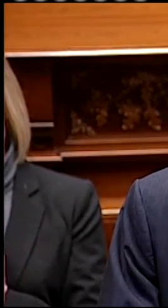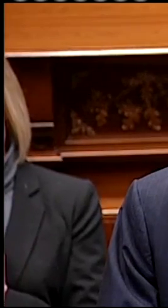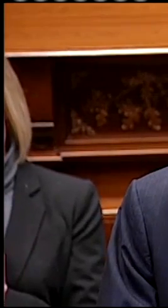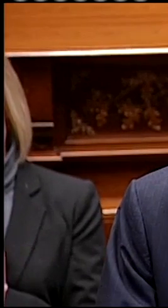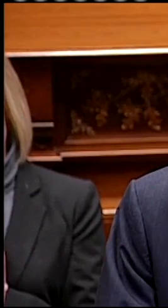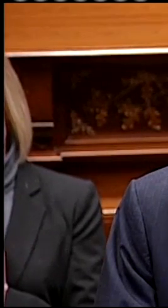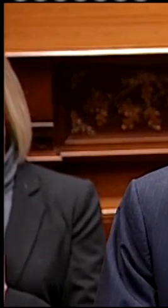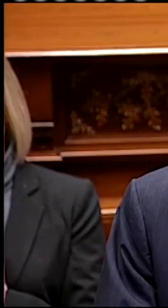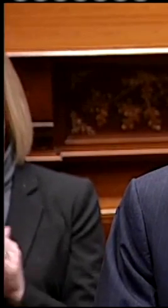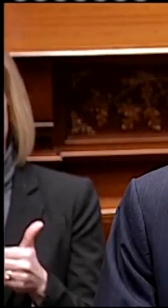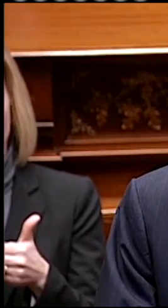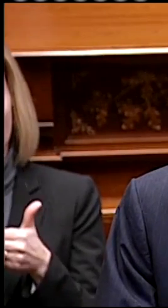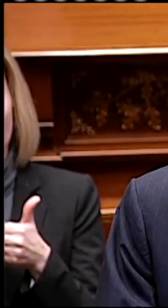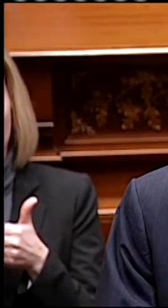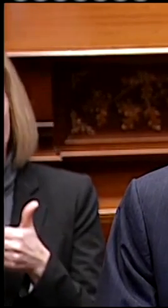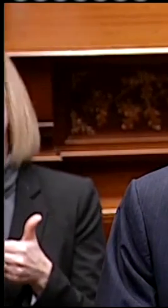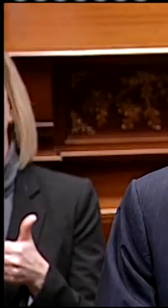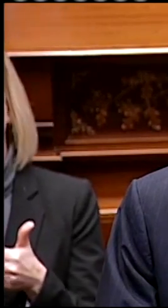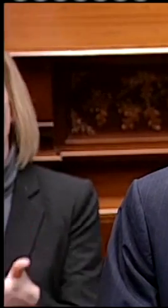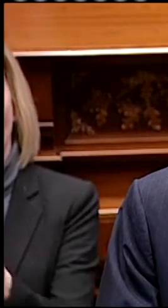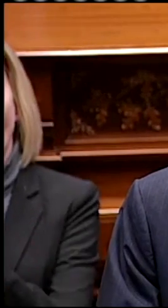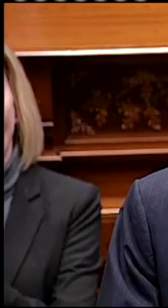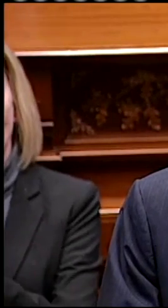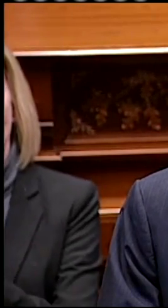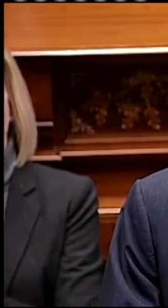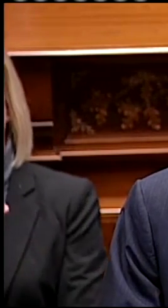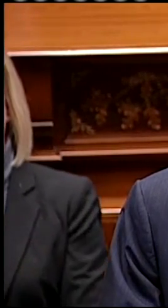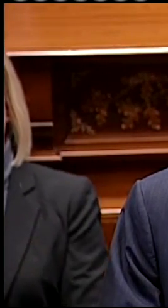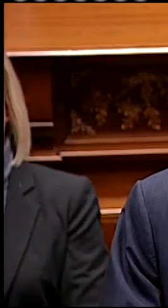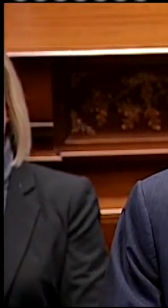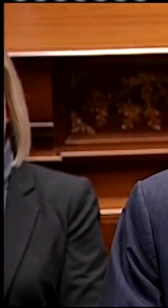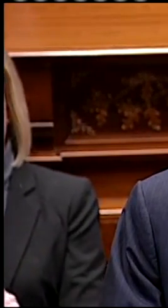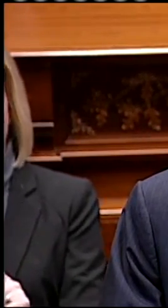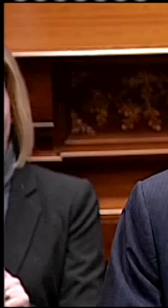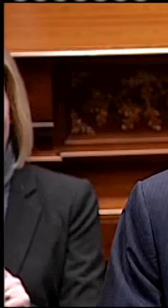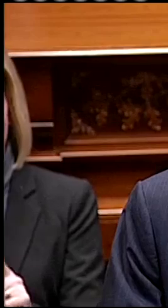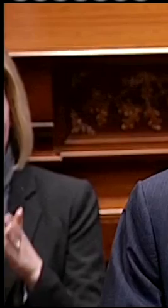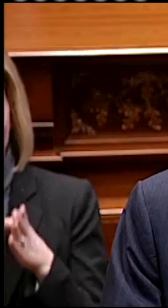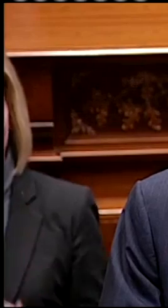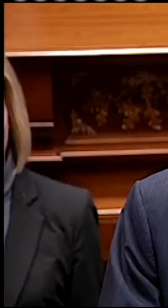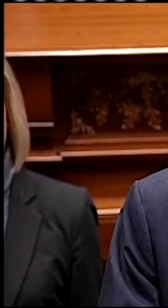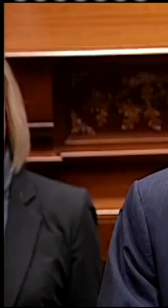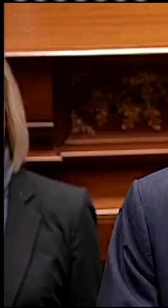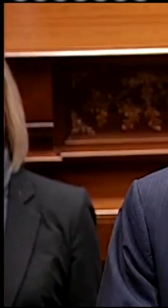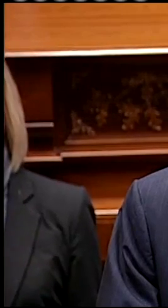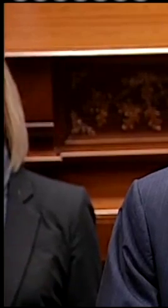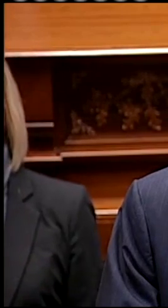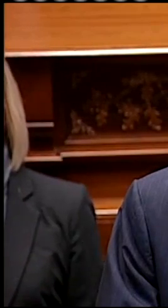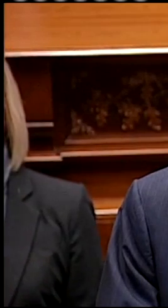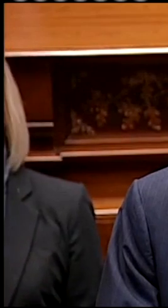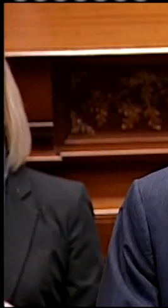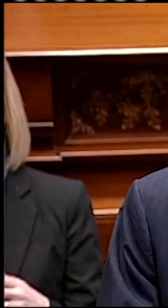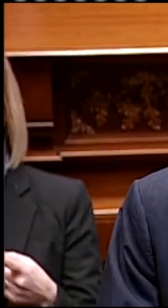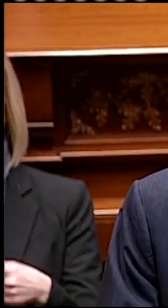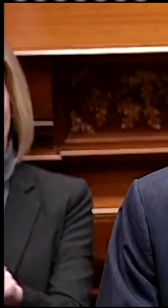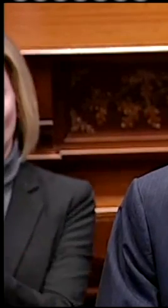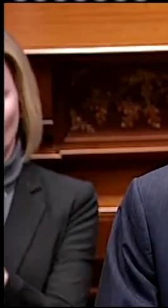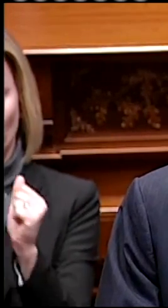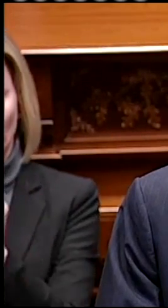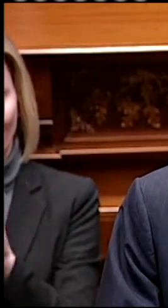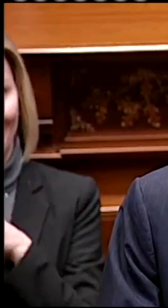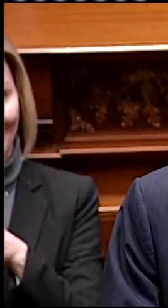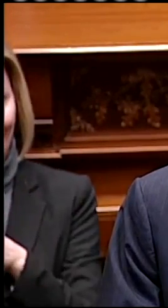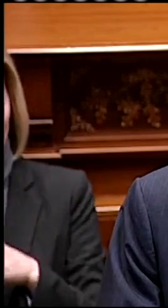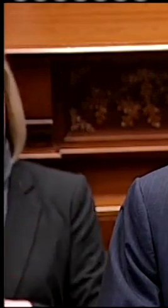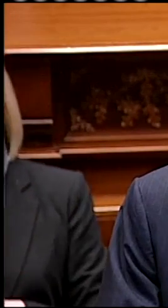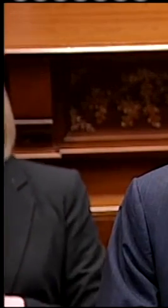In the days ahead, I will be asking Lieutenant Governor Evelyn Sanguinetti to work with leaders like